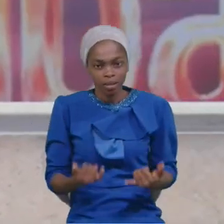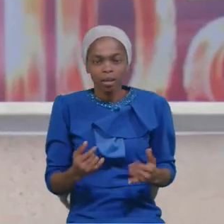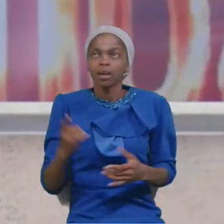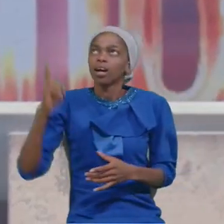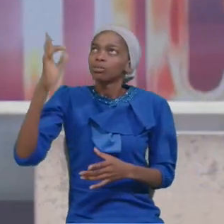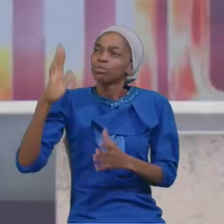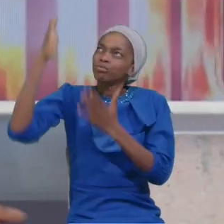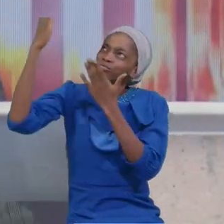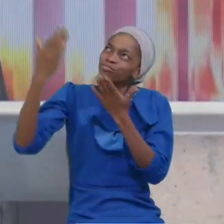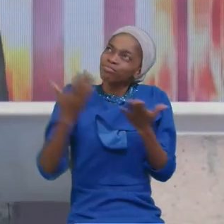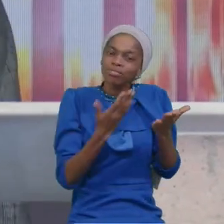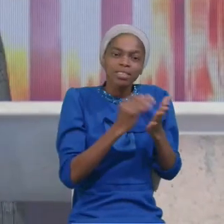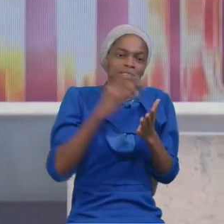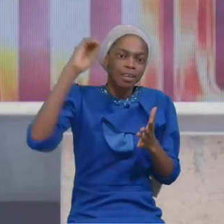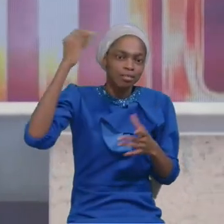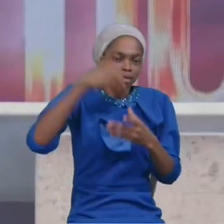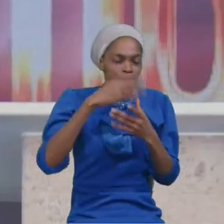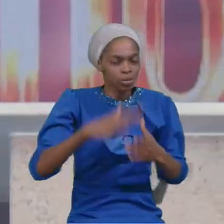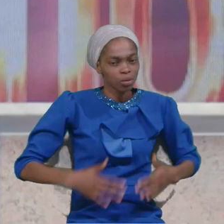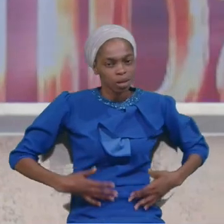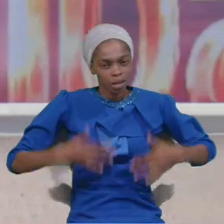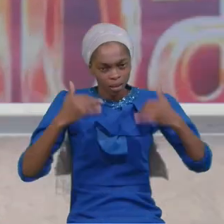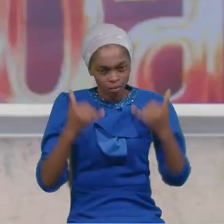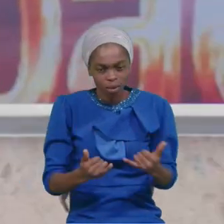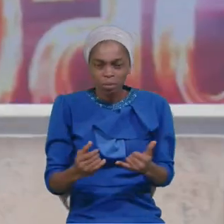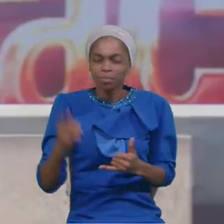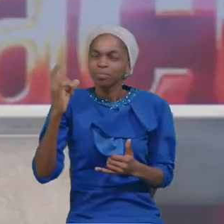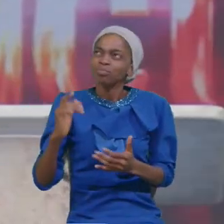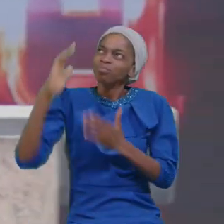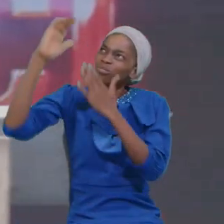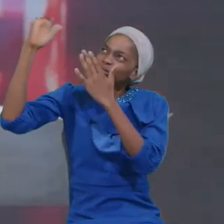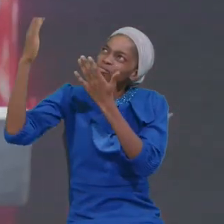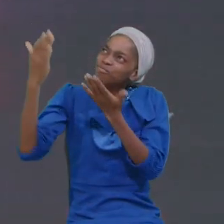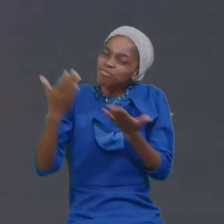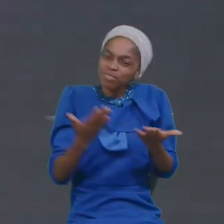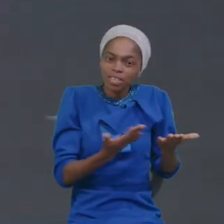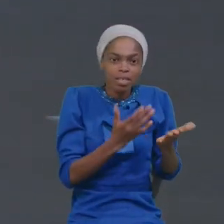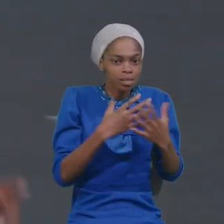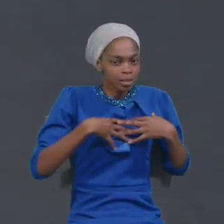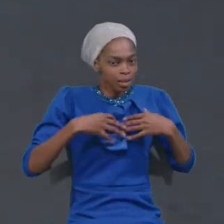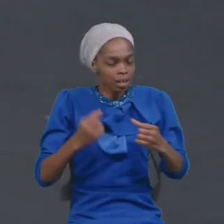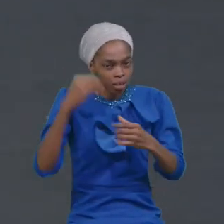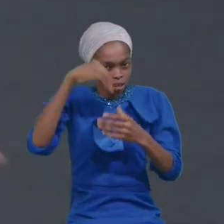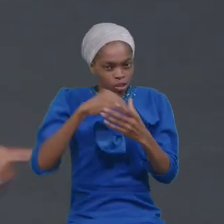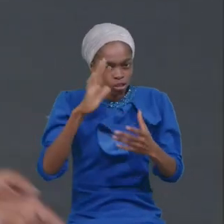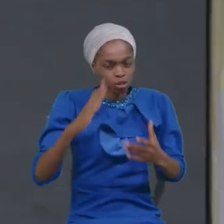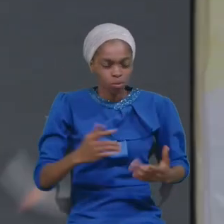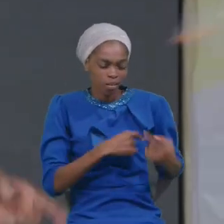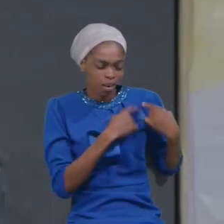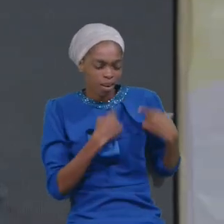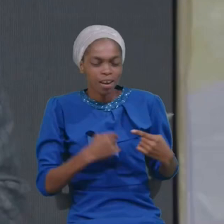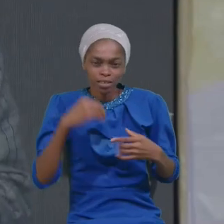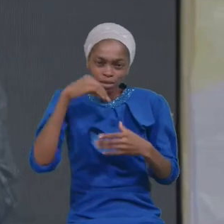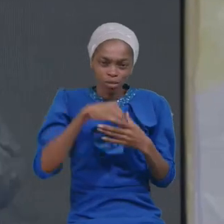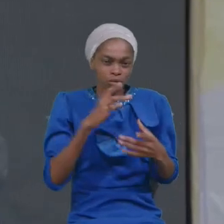the healing into your heart, into your soul. He brings intervention into your life. And he brings the joy